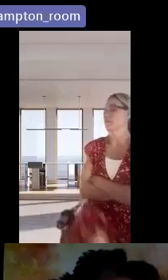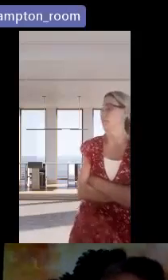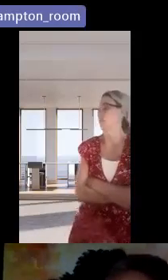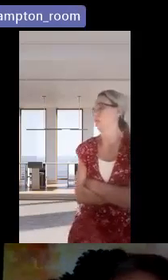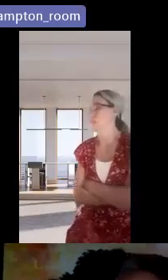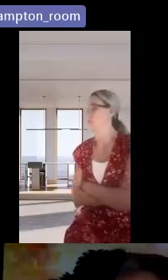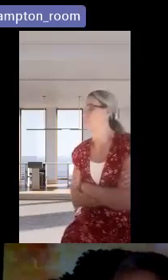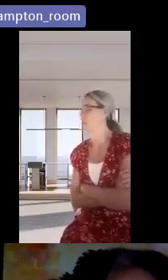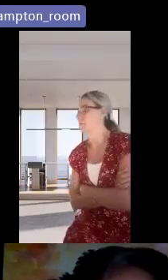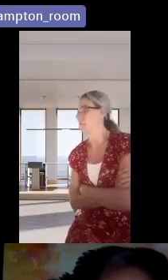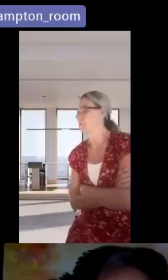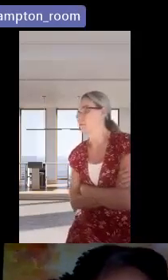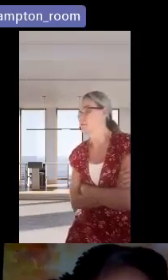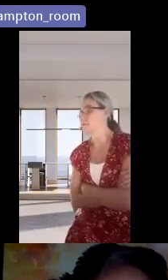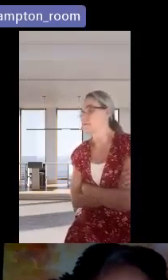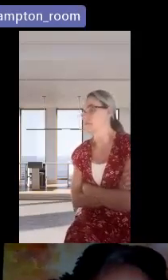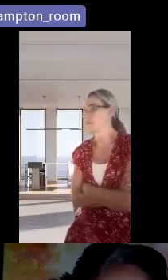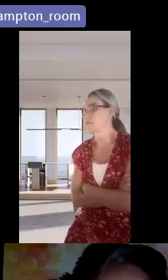right now